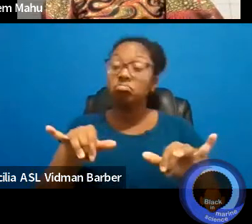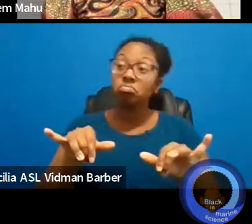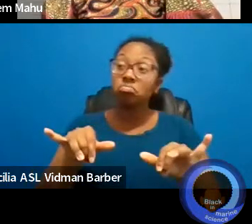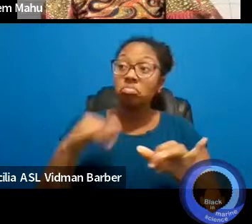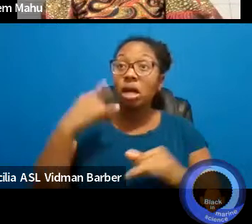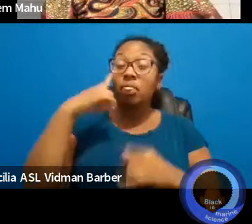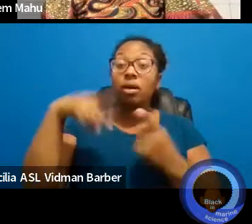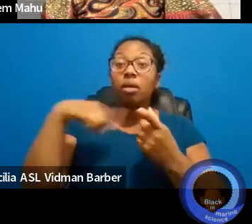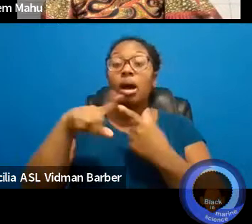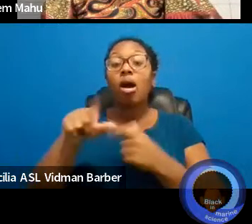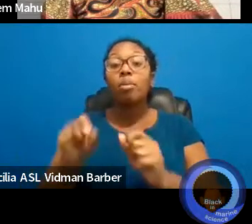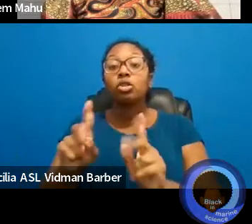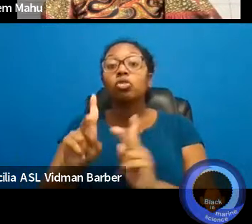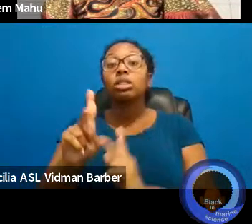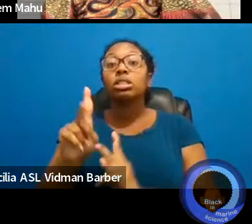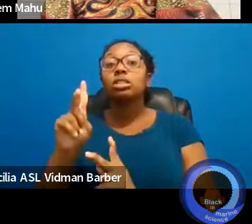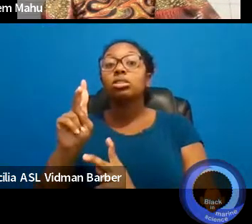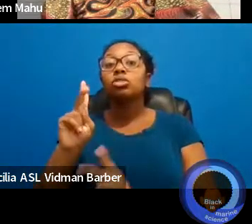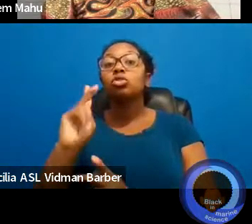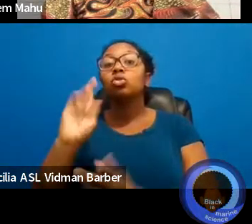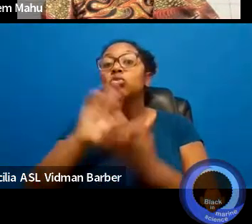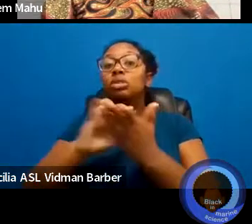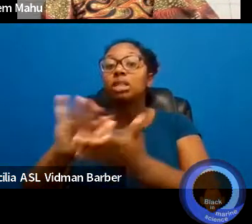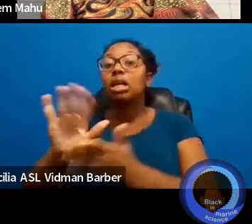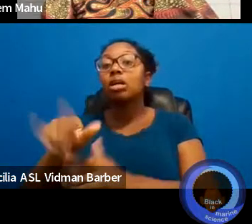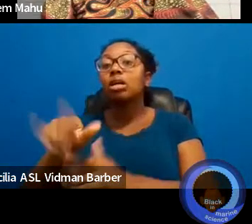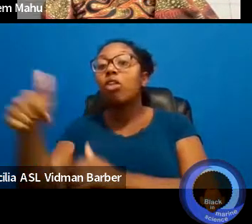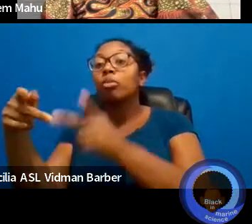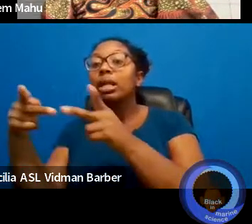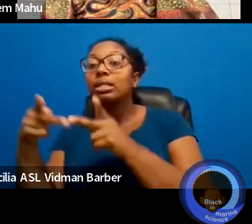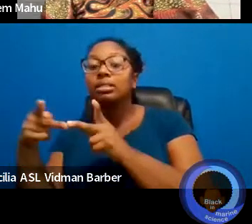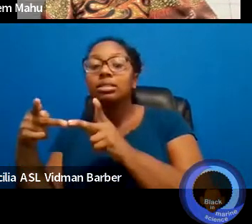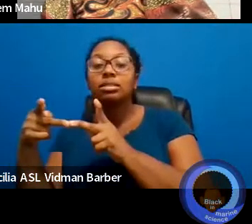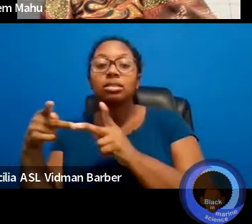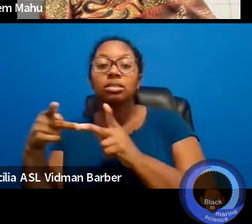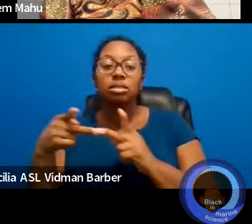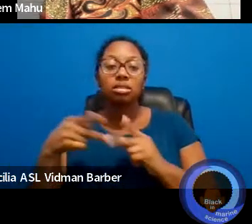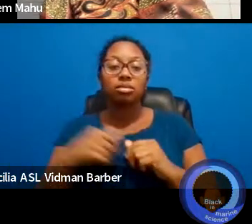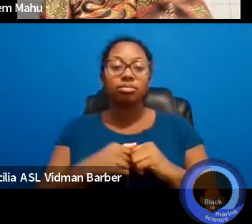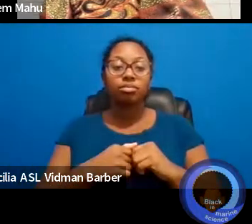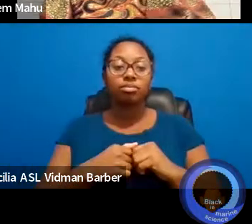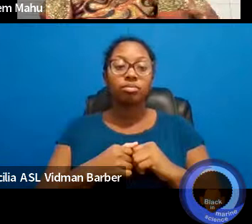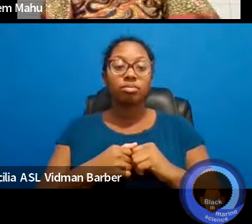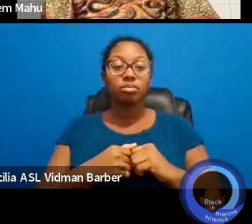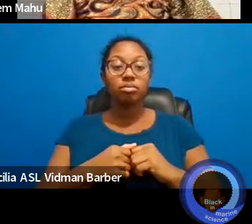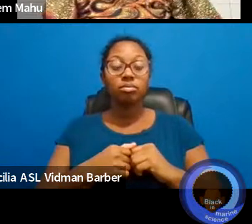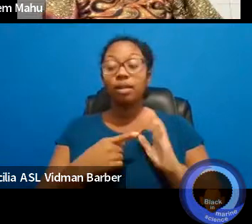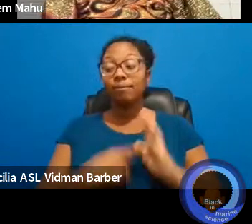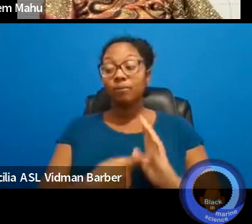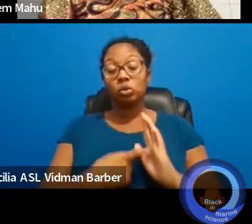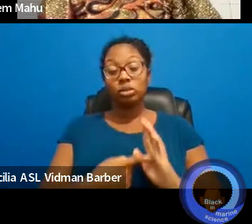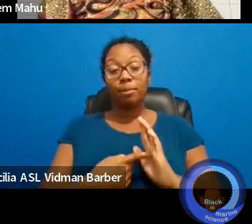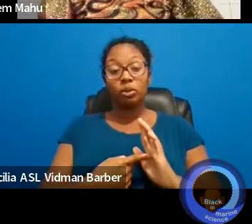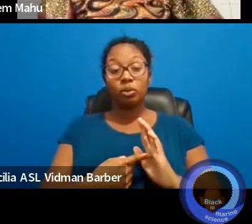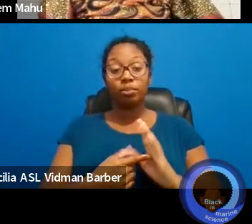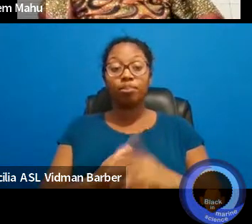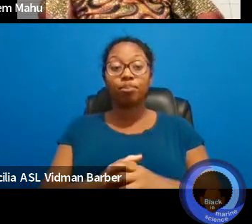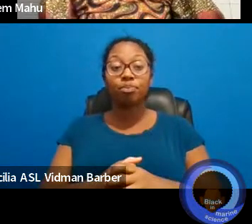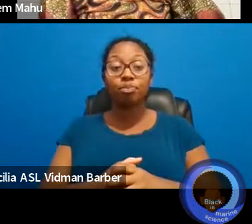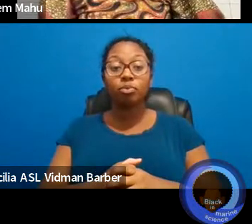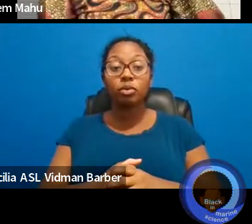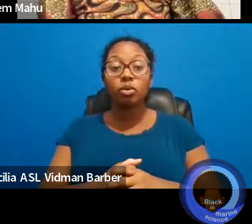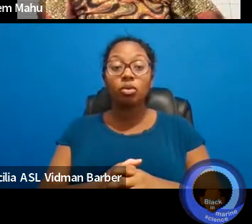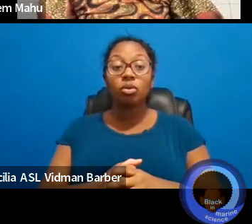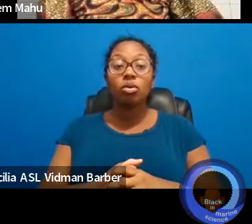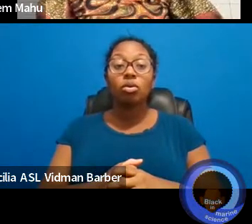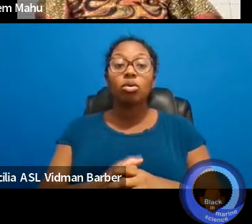for example, I got the scholarship to study science and climate change through the German Ministry of Education and Research